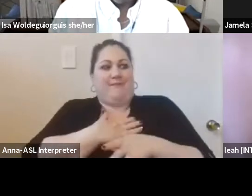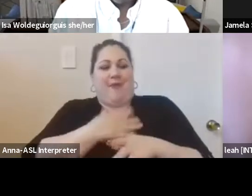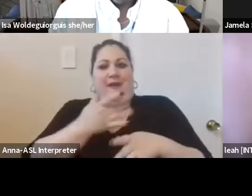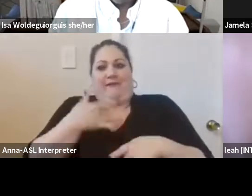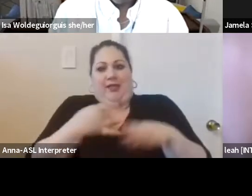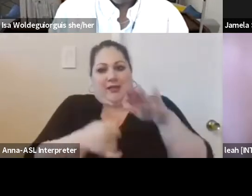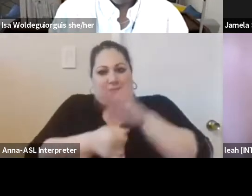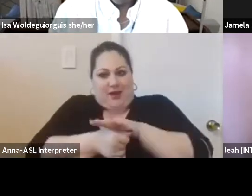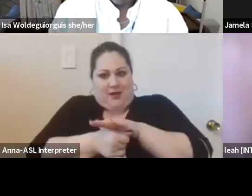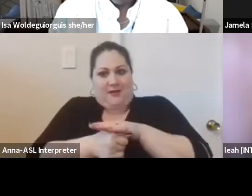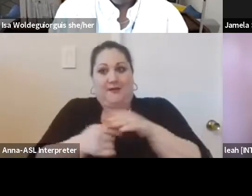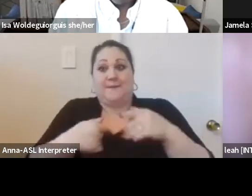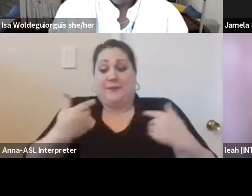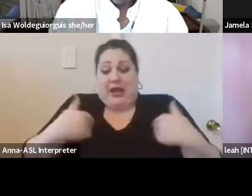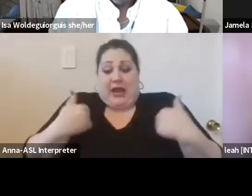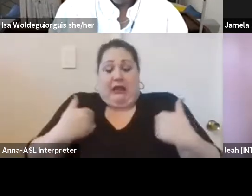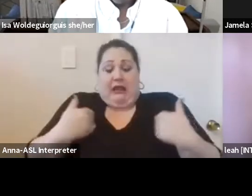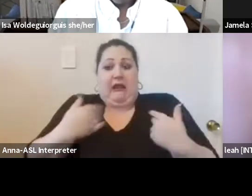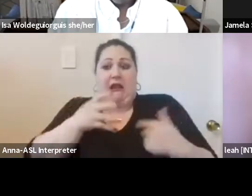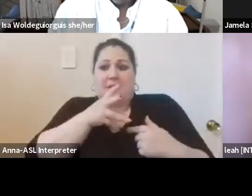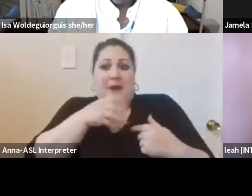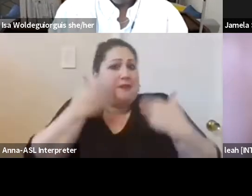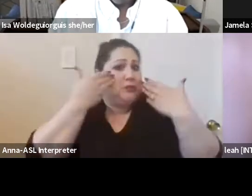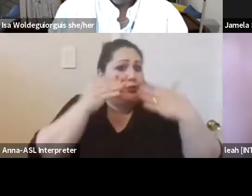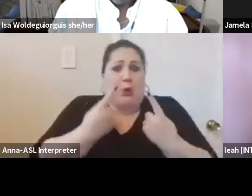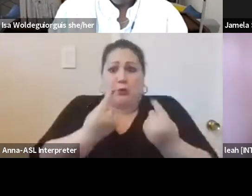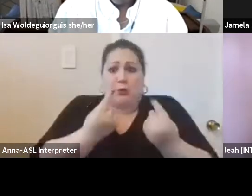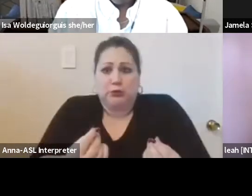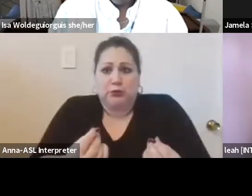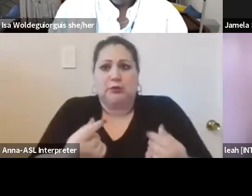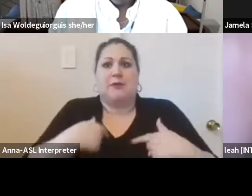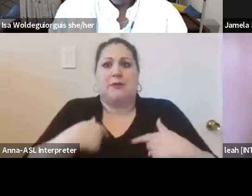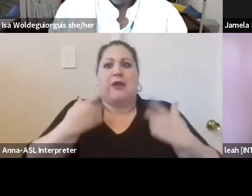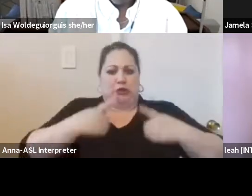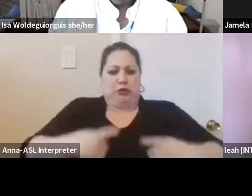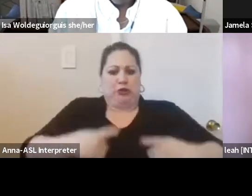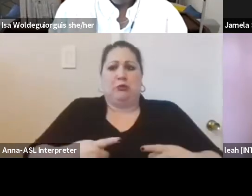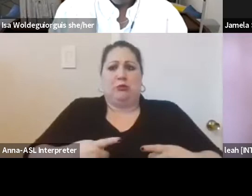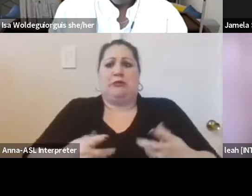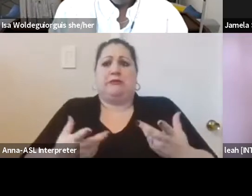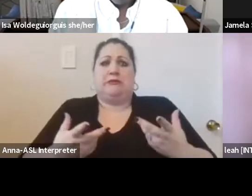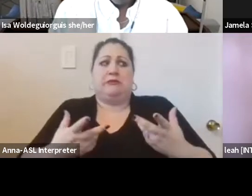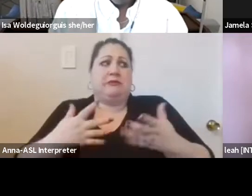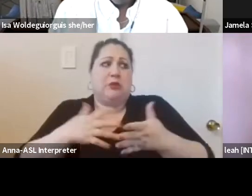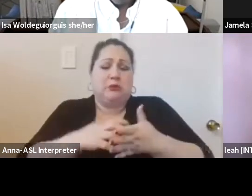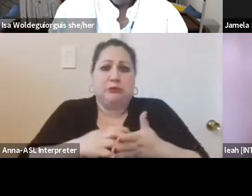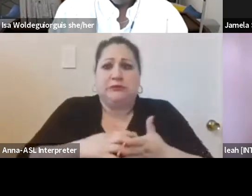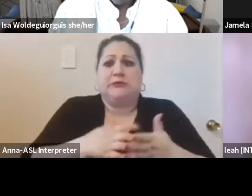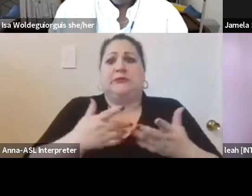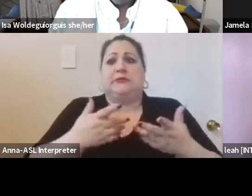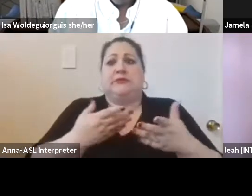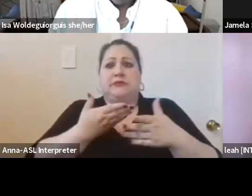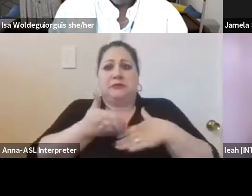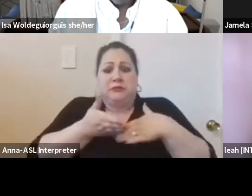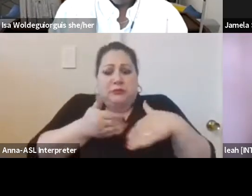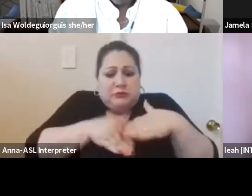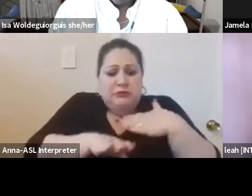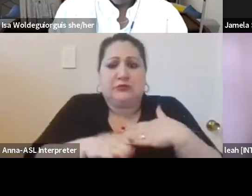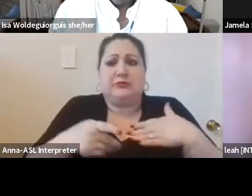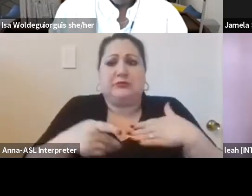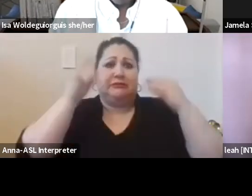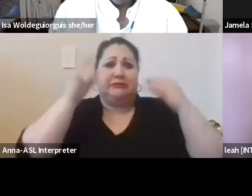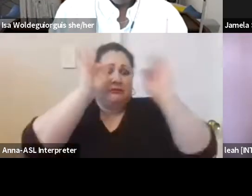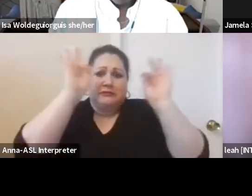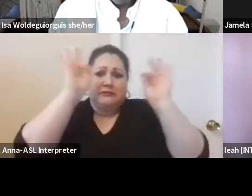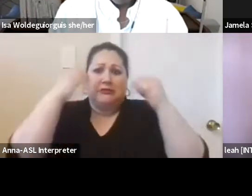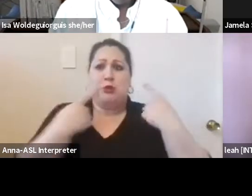what to do. Depressed and vulnerable, postpartum I had, didn't have a clue. Me yelling, me